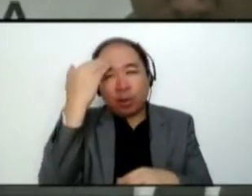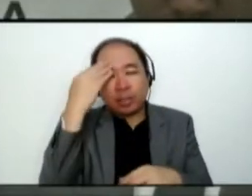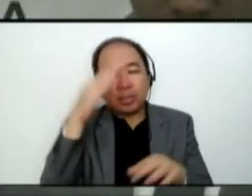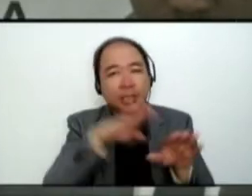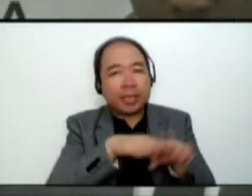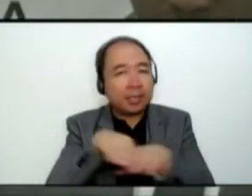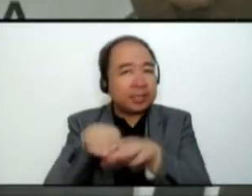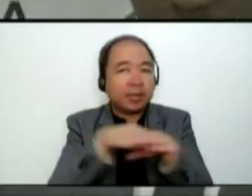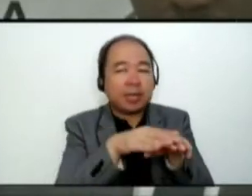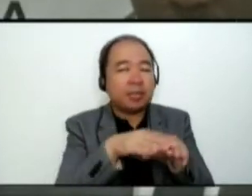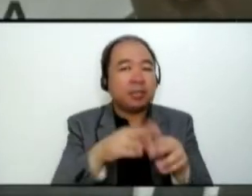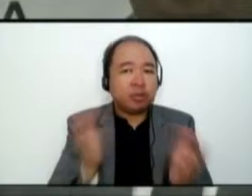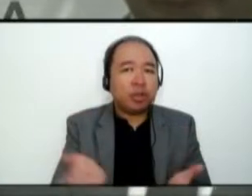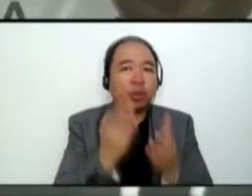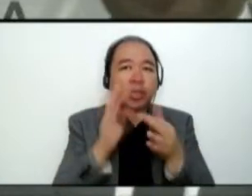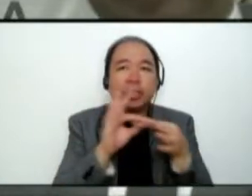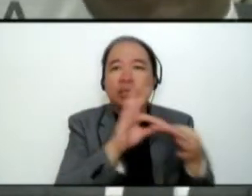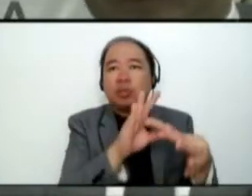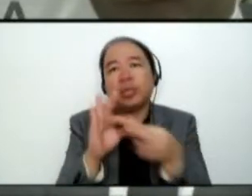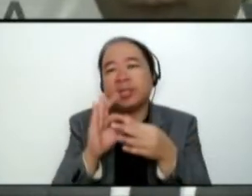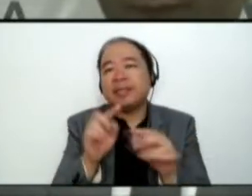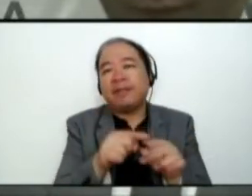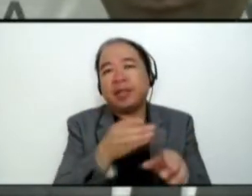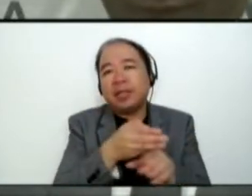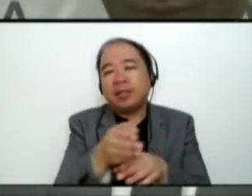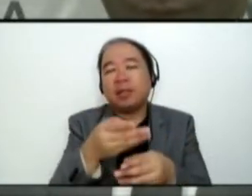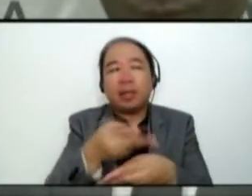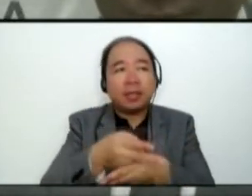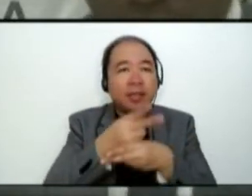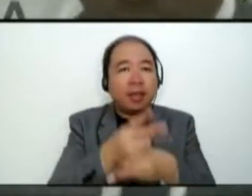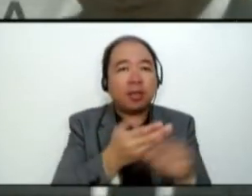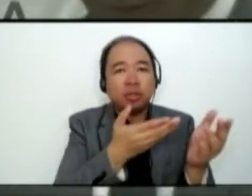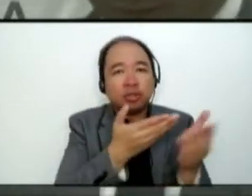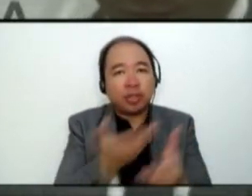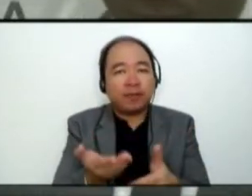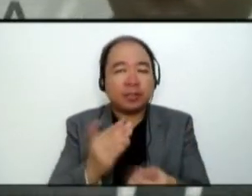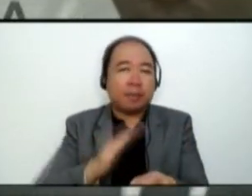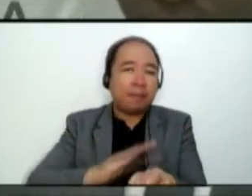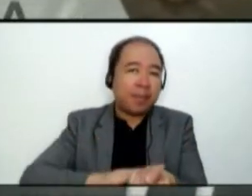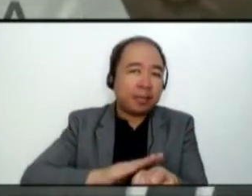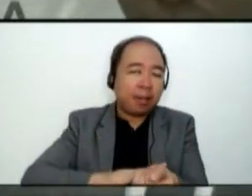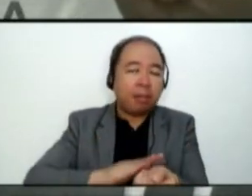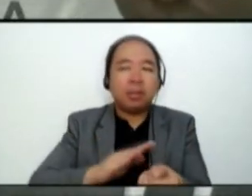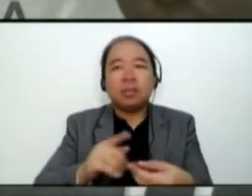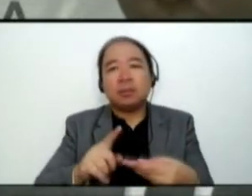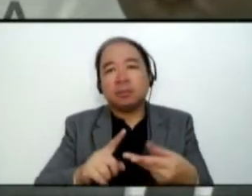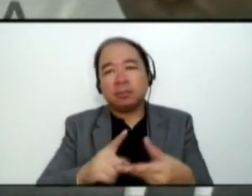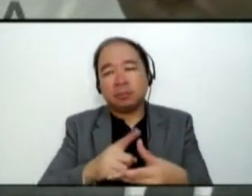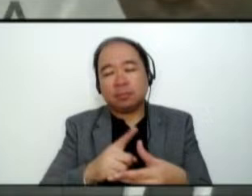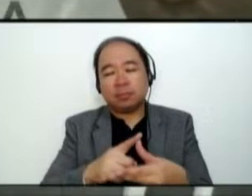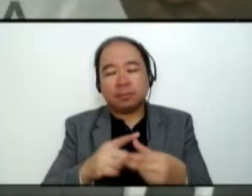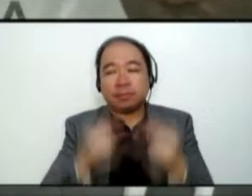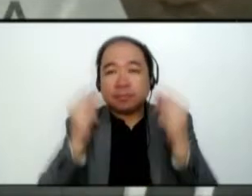key industries such as care services, medical health, and elderly products, and